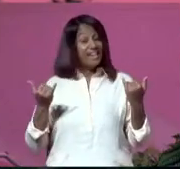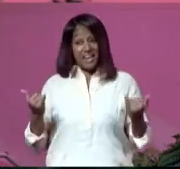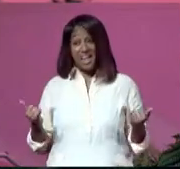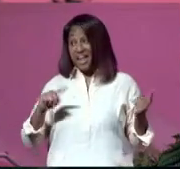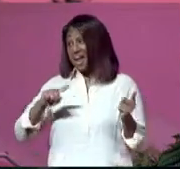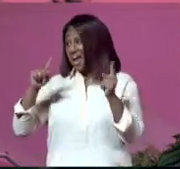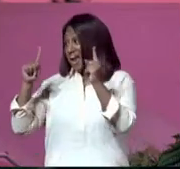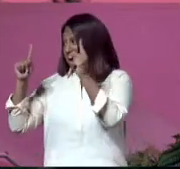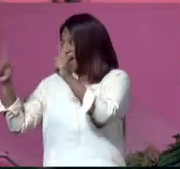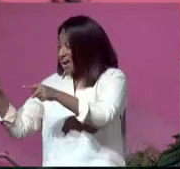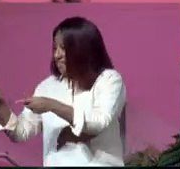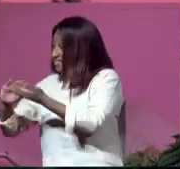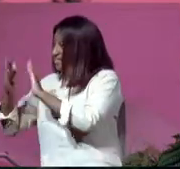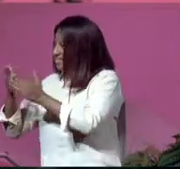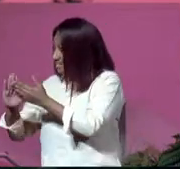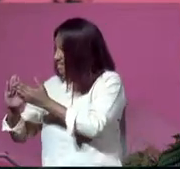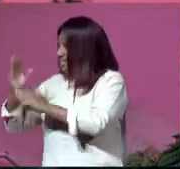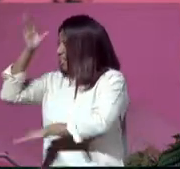men.